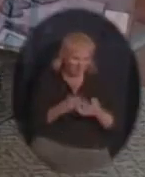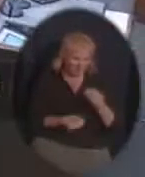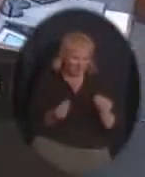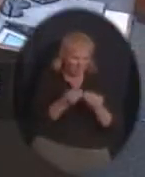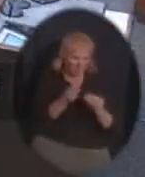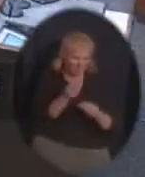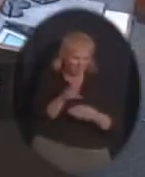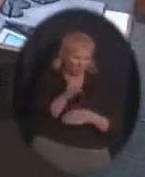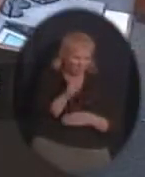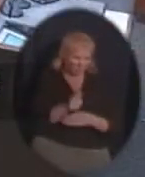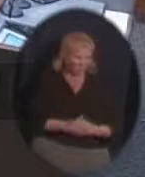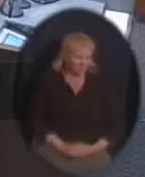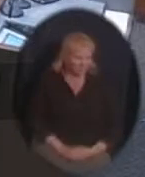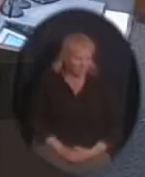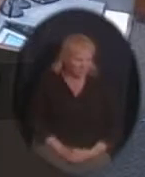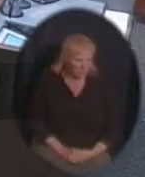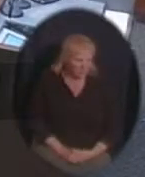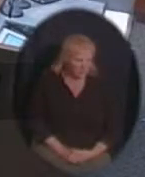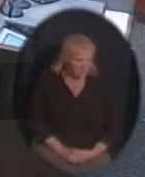very much.